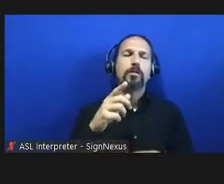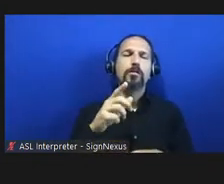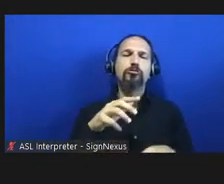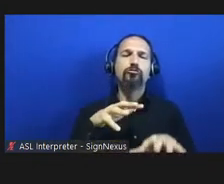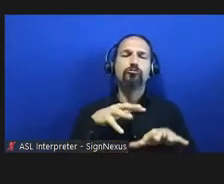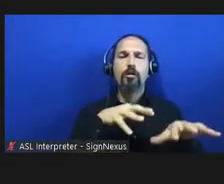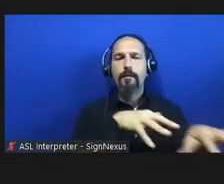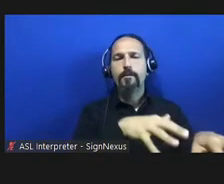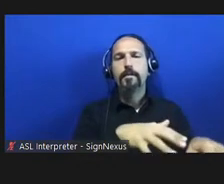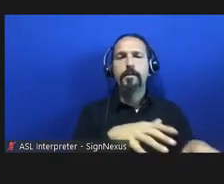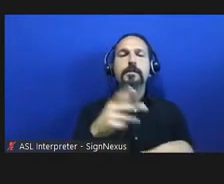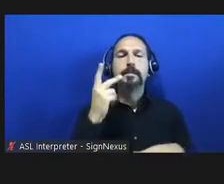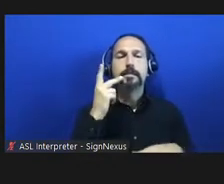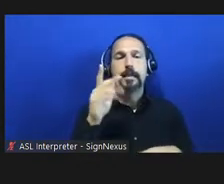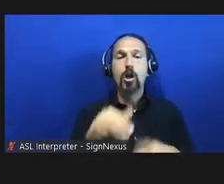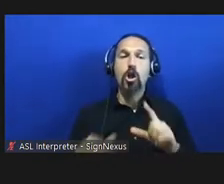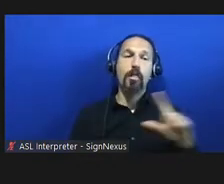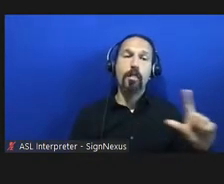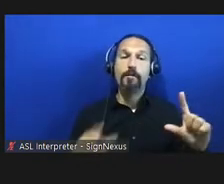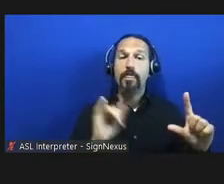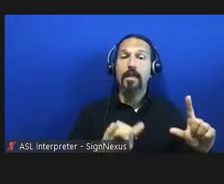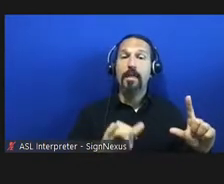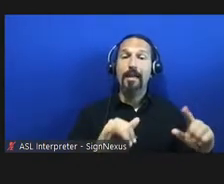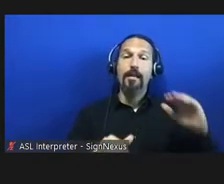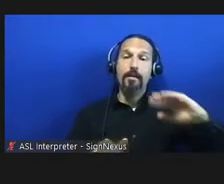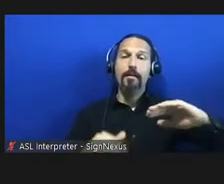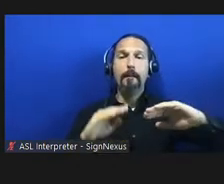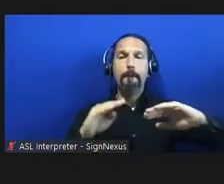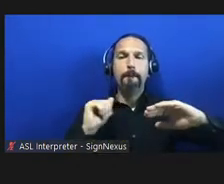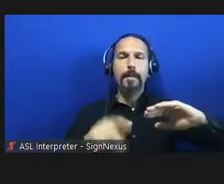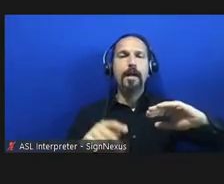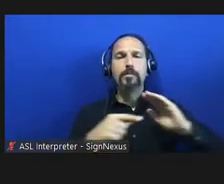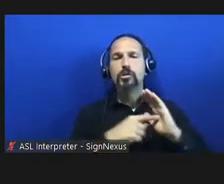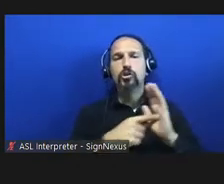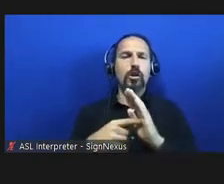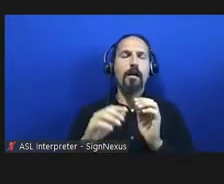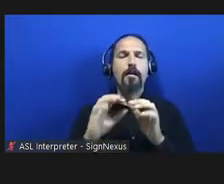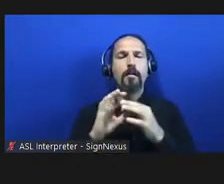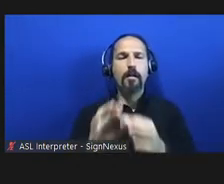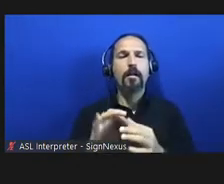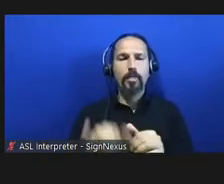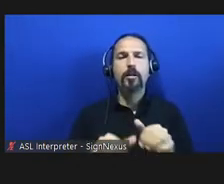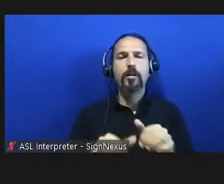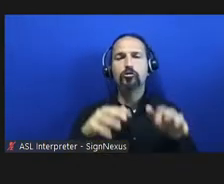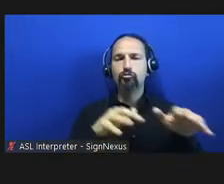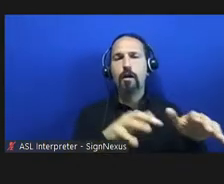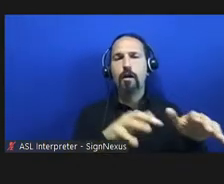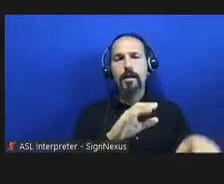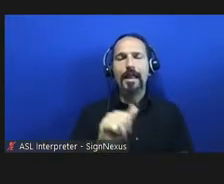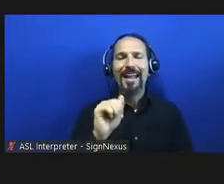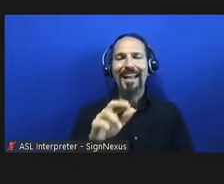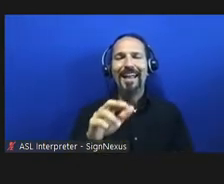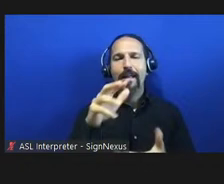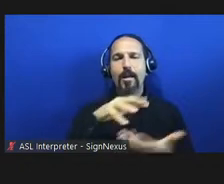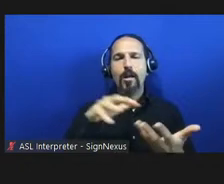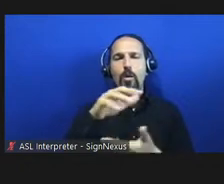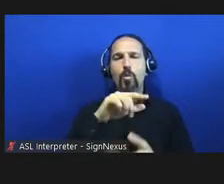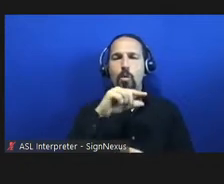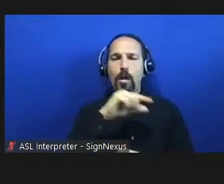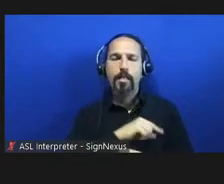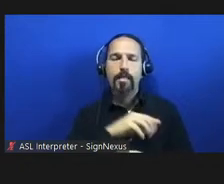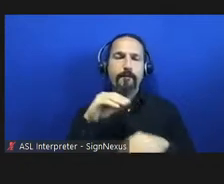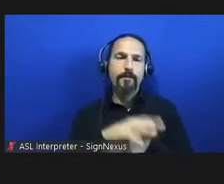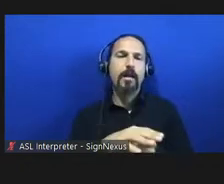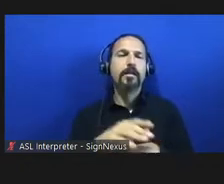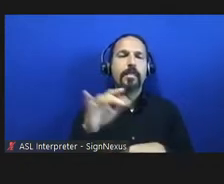here on the left you can see one of the maps that was used for analysis related to Traffic and air quality effects these are areas